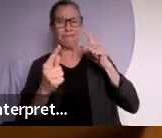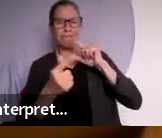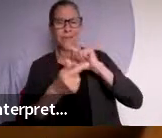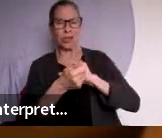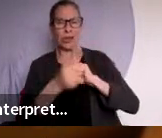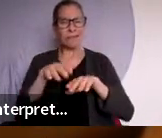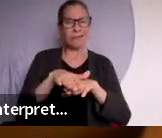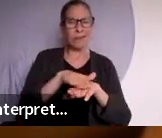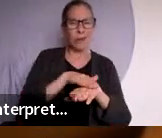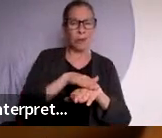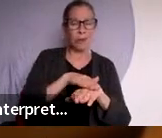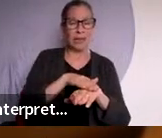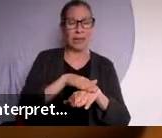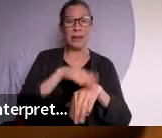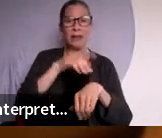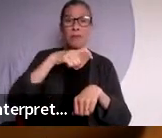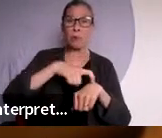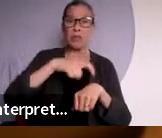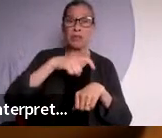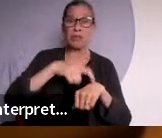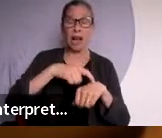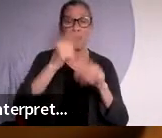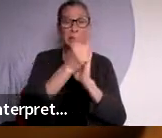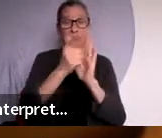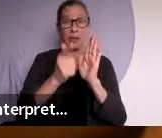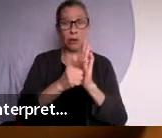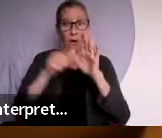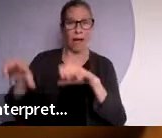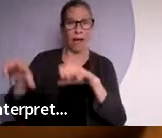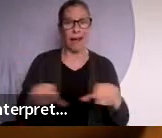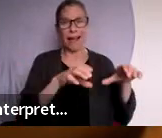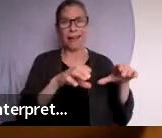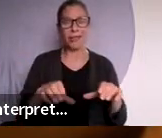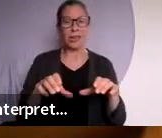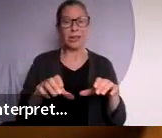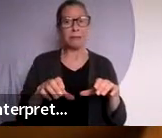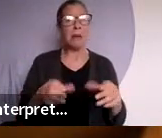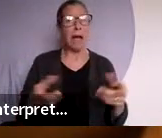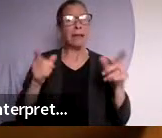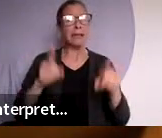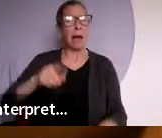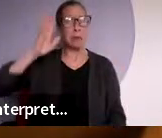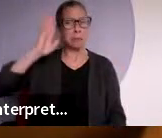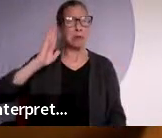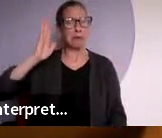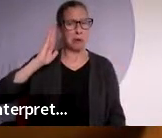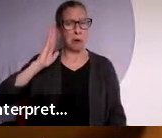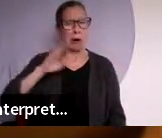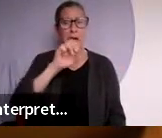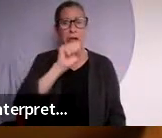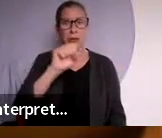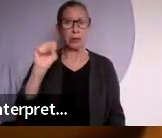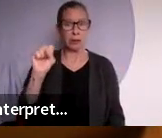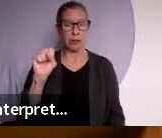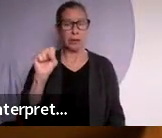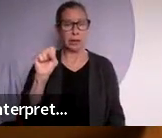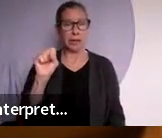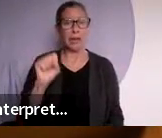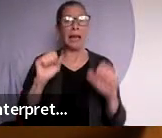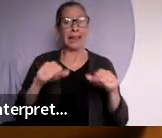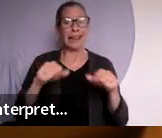gradually. With timely legislative action, as was done in the past, Social Security